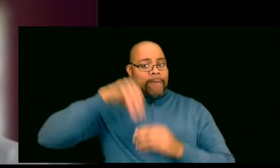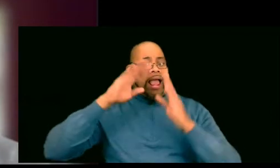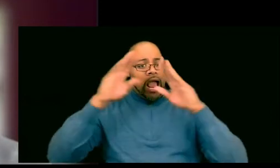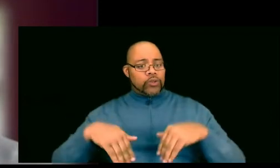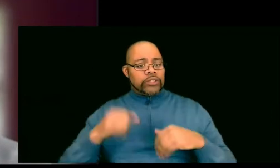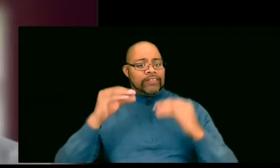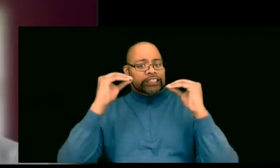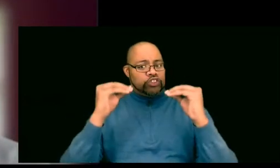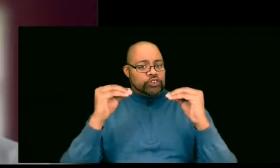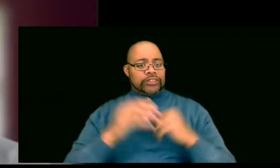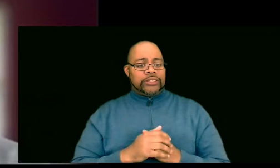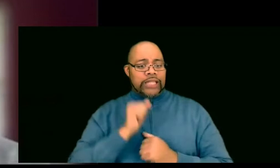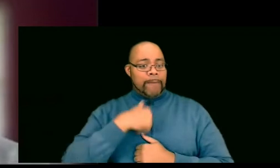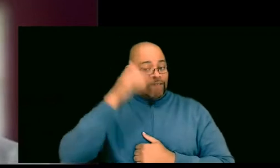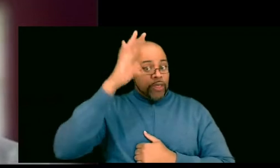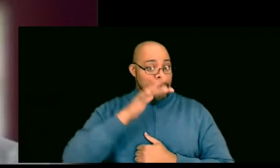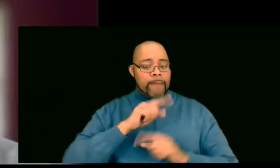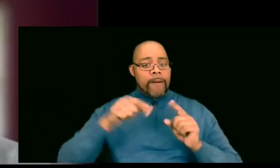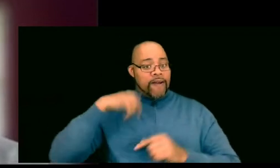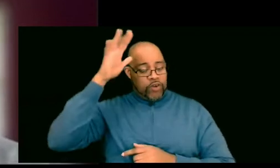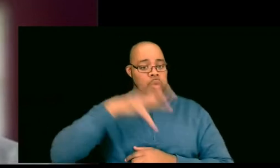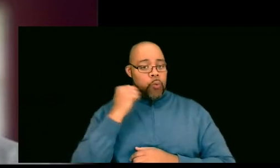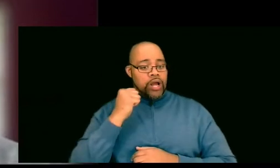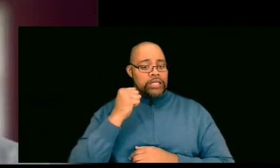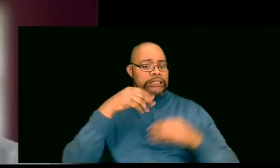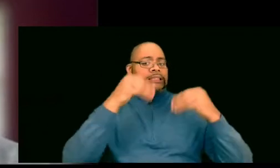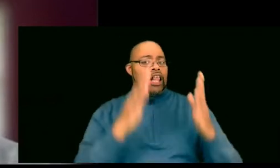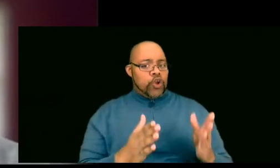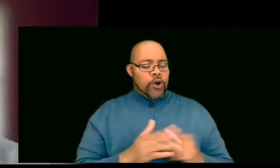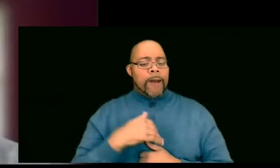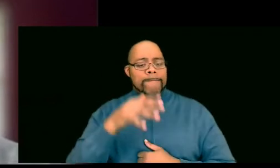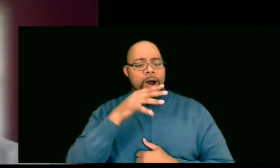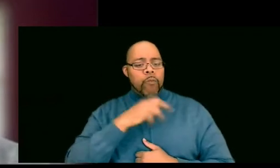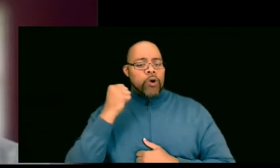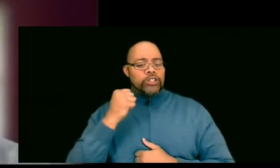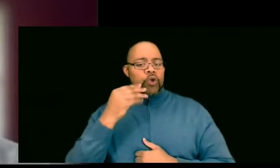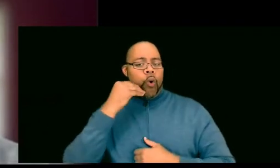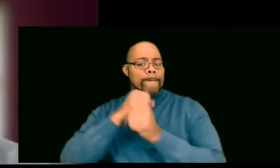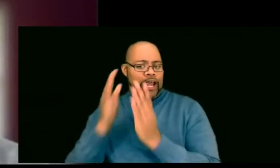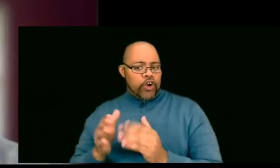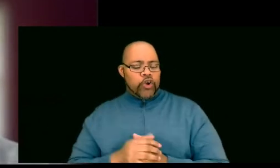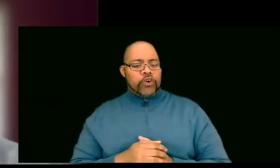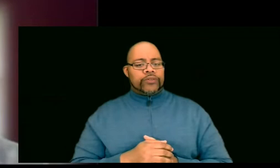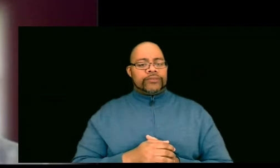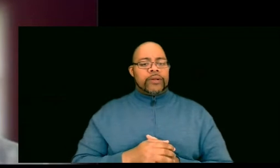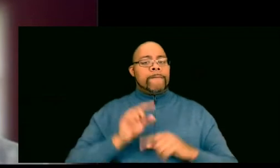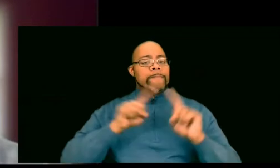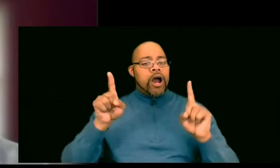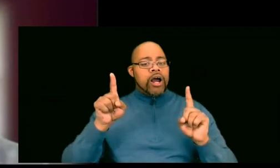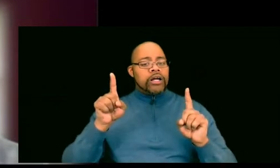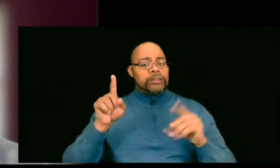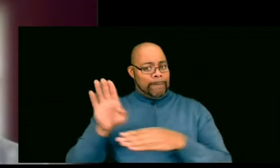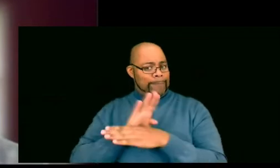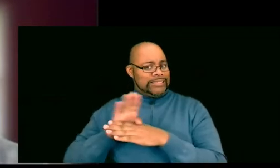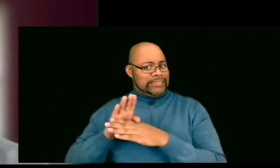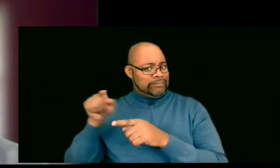I grew up in a household of teachers, not my father and mother. My father was a sailor. My mother was a homemaker,